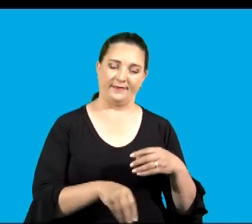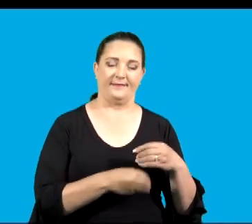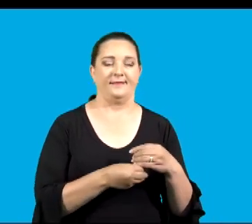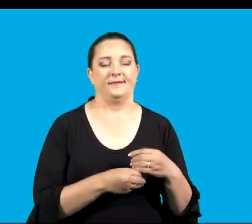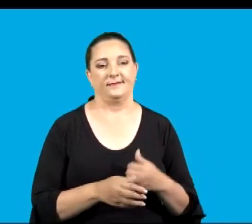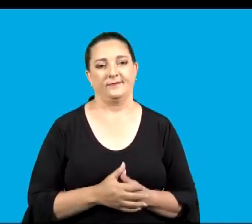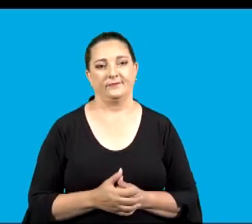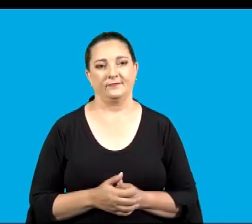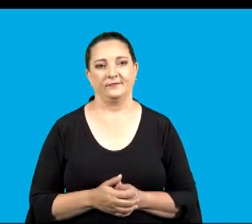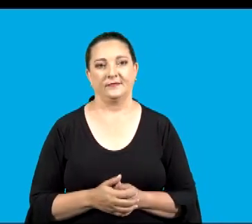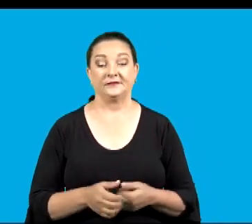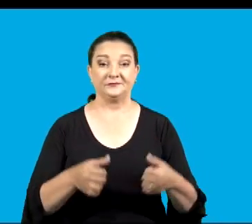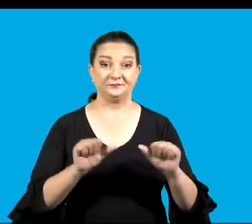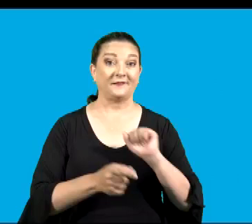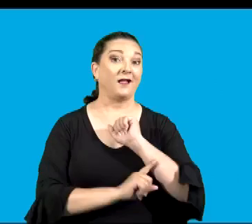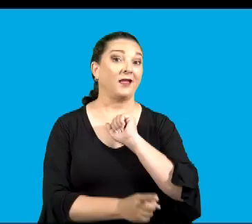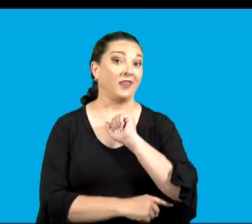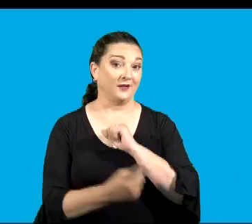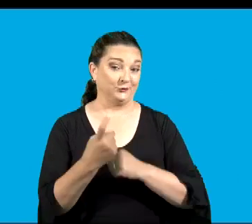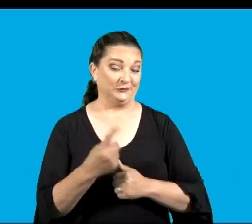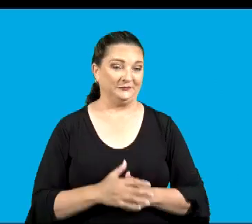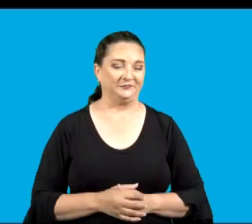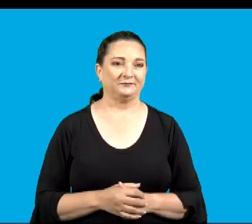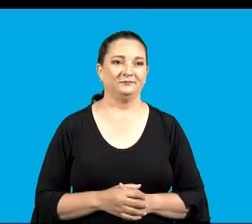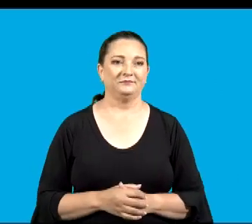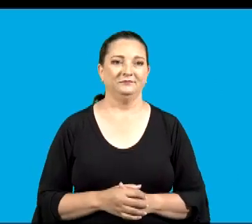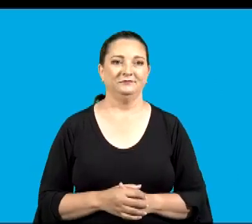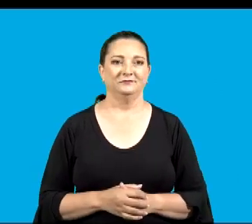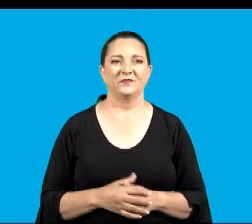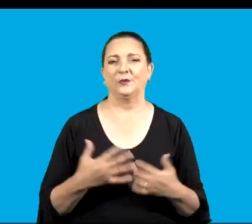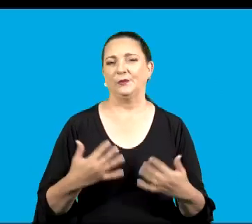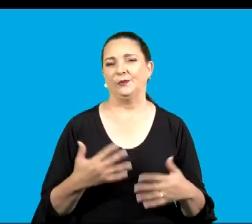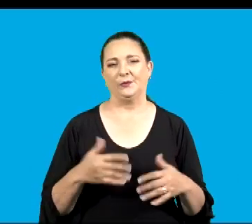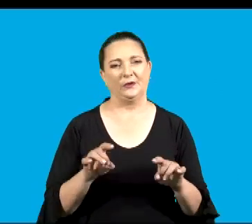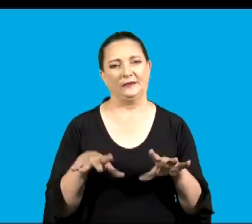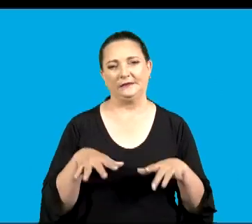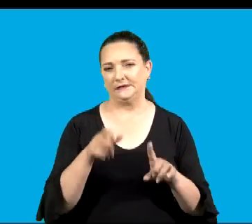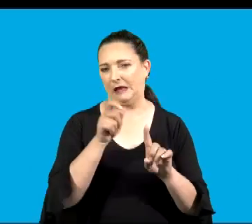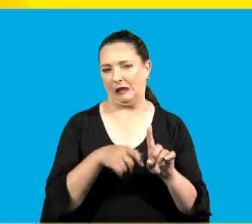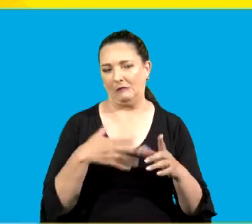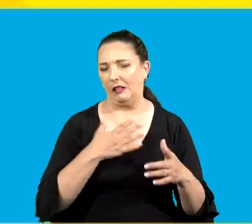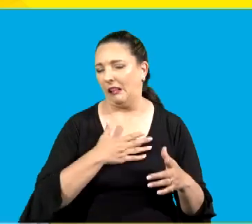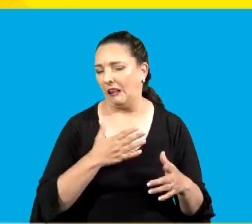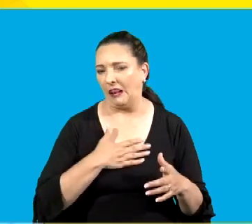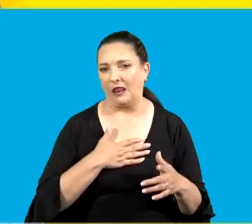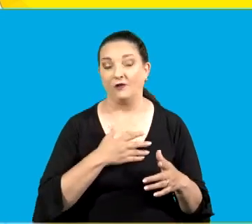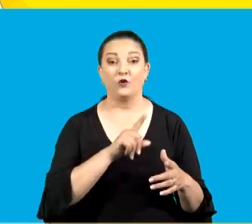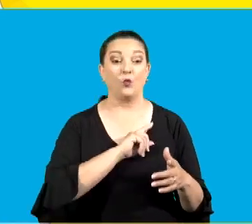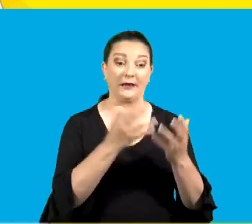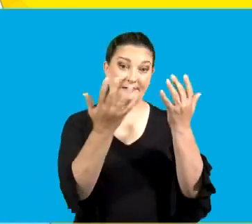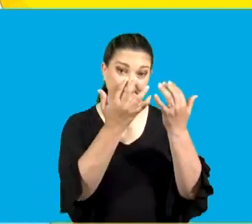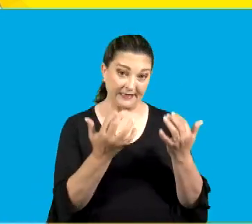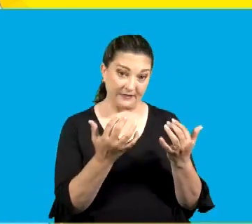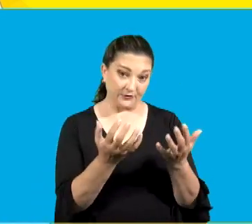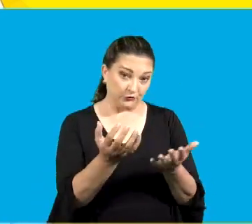3,180. We add it back. And then the last one. Examiners love this one, where they simply say the